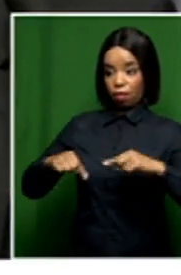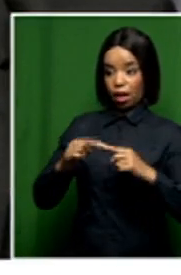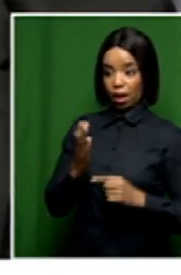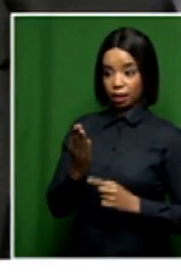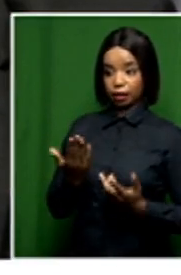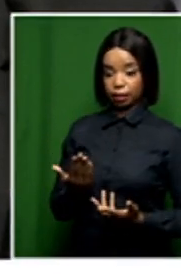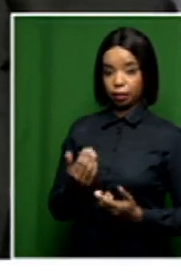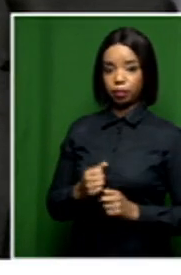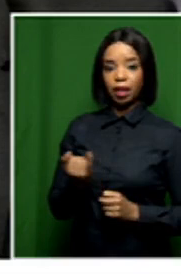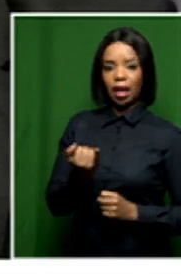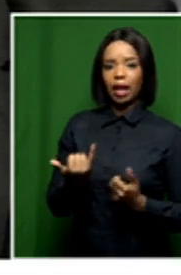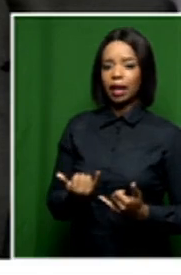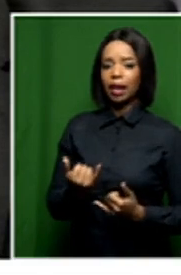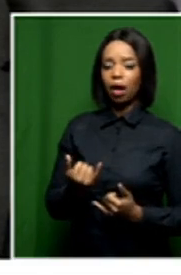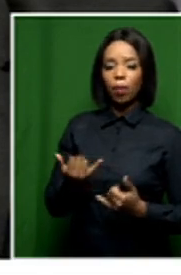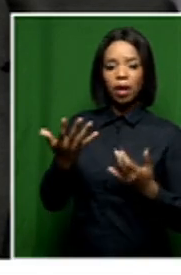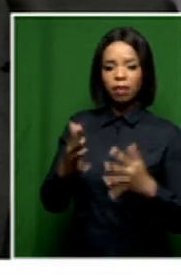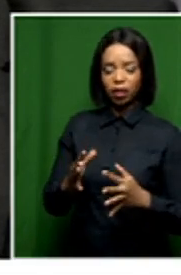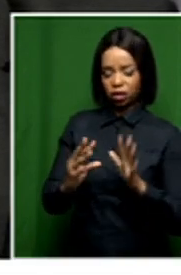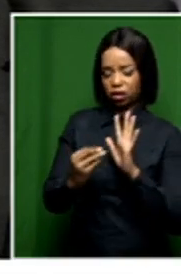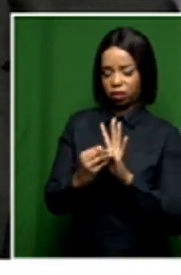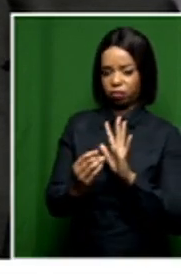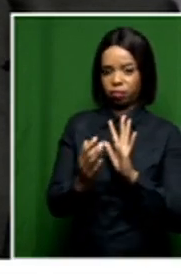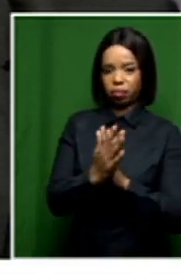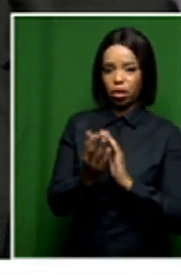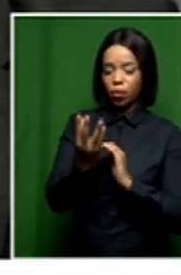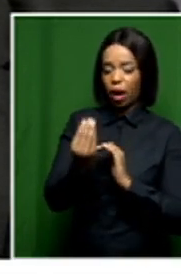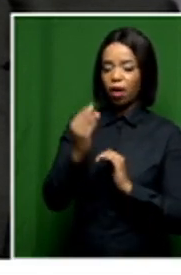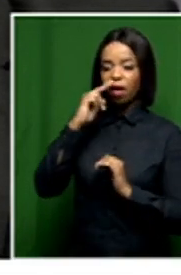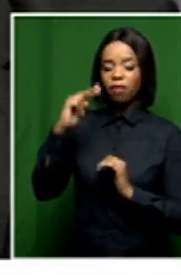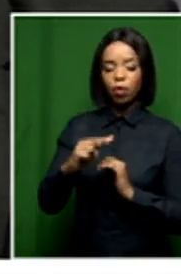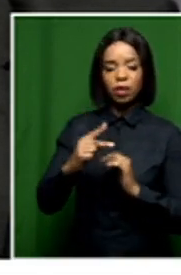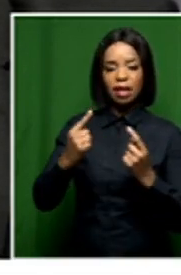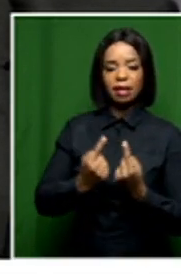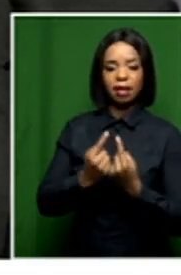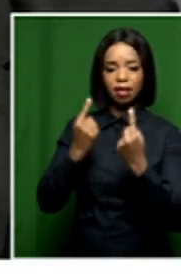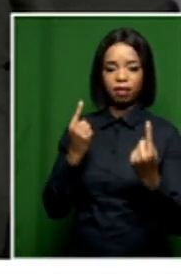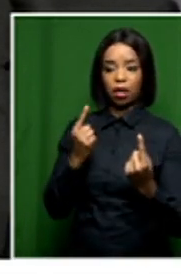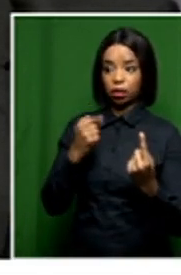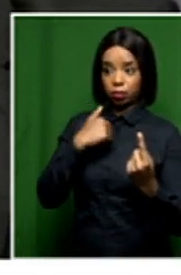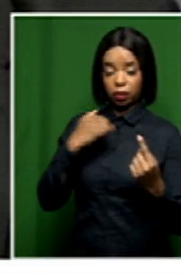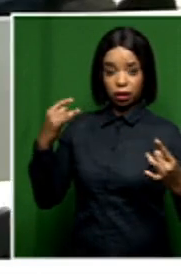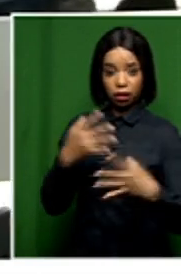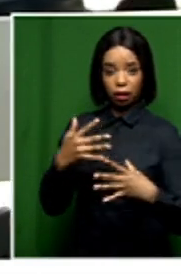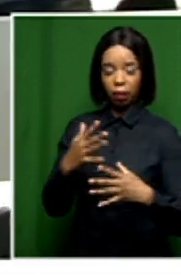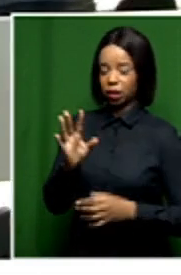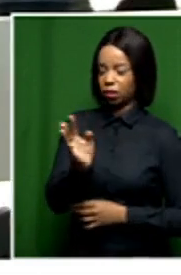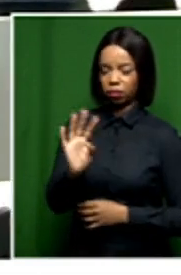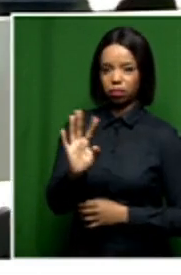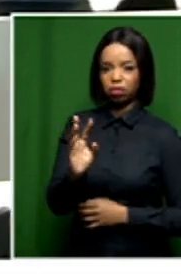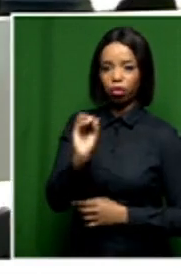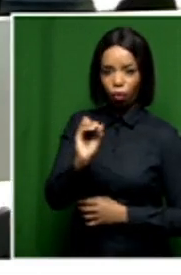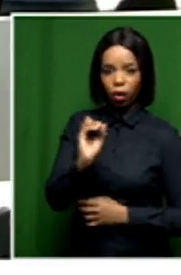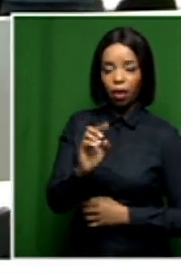how it has ultimately played out, you'll have differing views on this, and not surprisingly so. There are